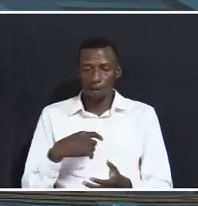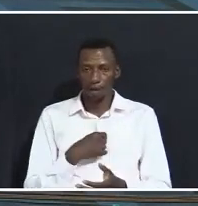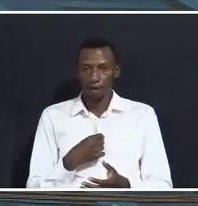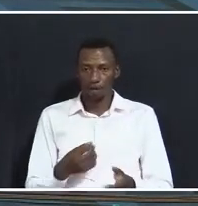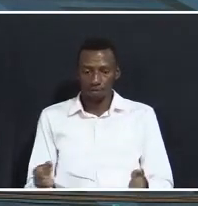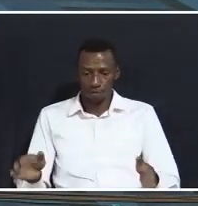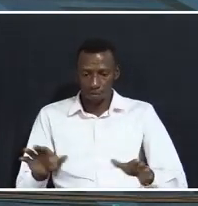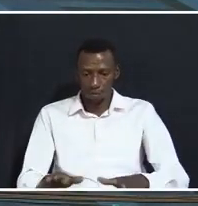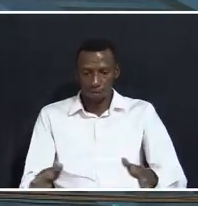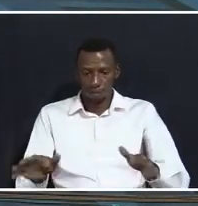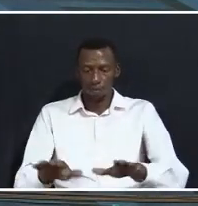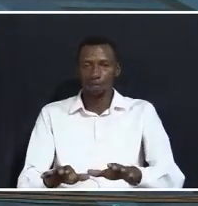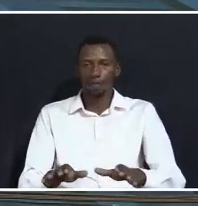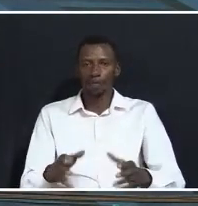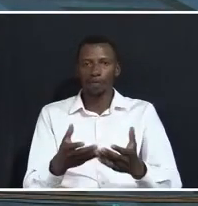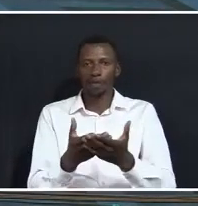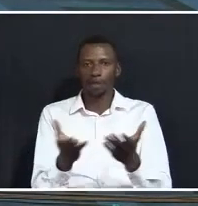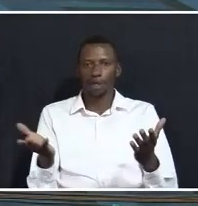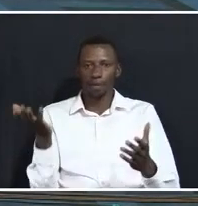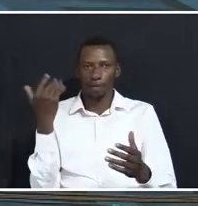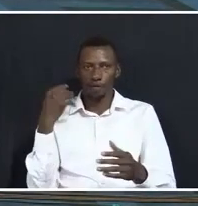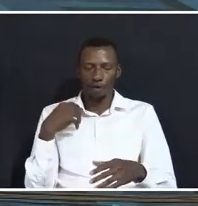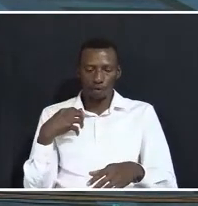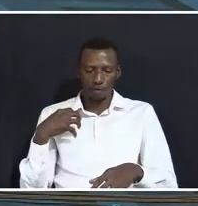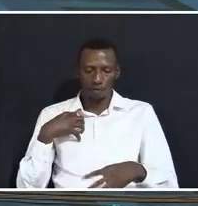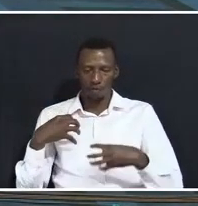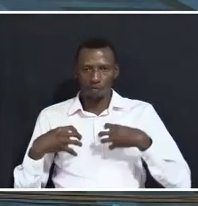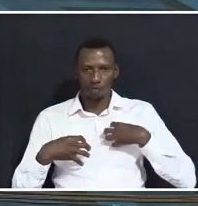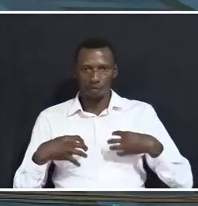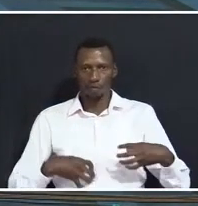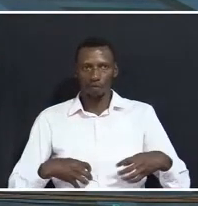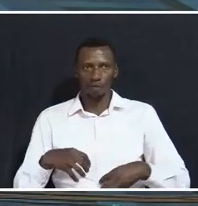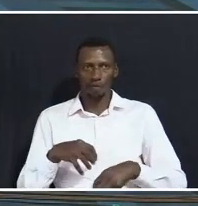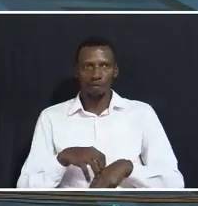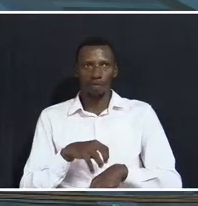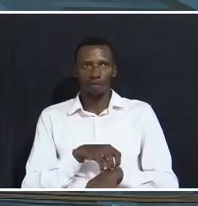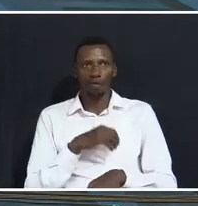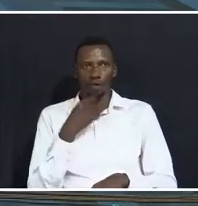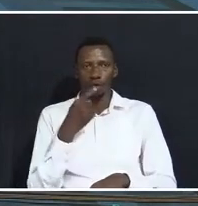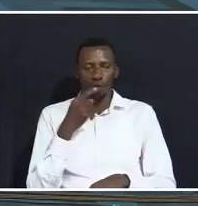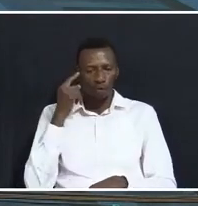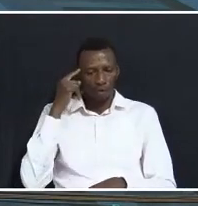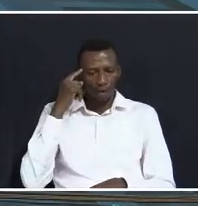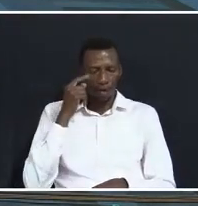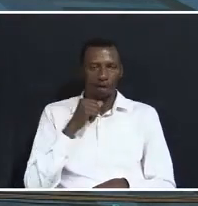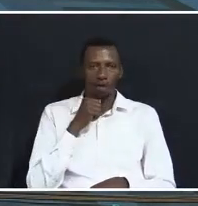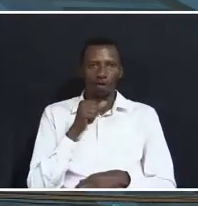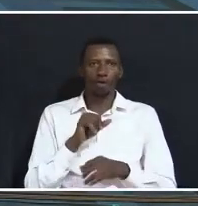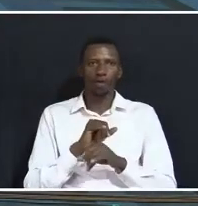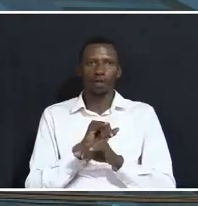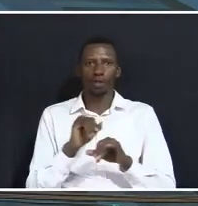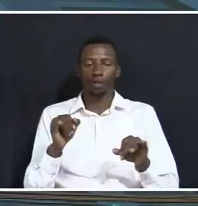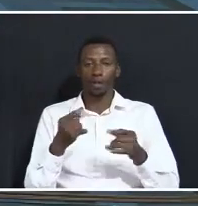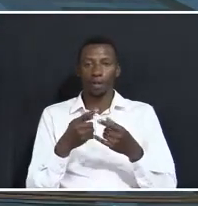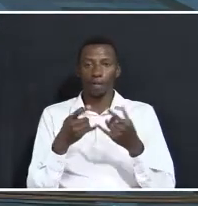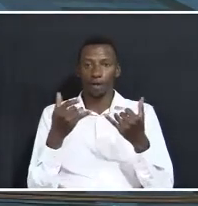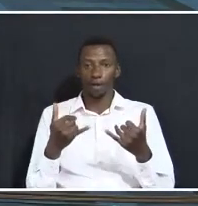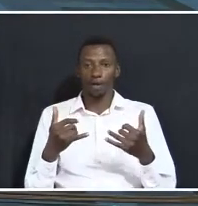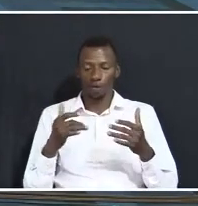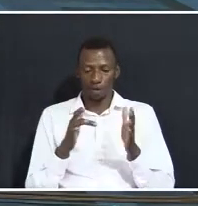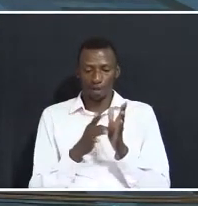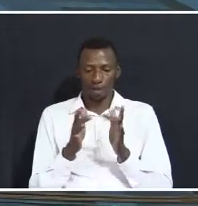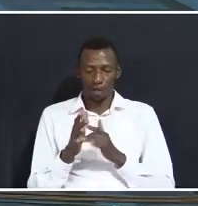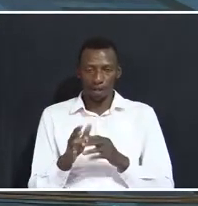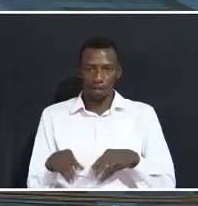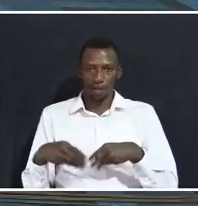those ones who were lepers and therefore regarded as unclean, but now had been healed by Jesus